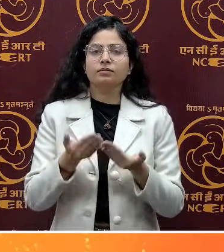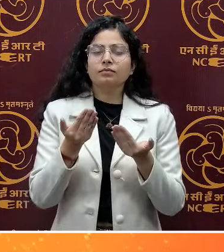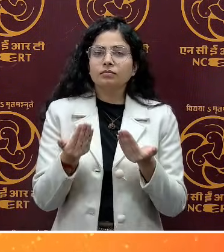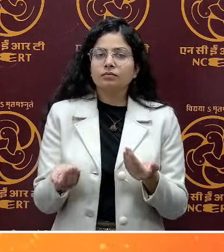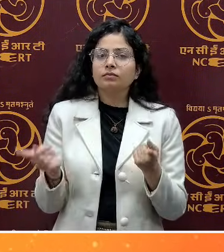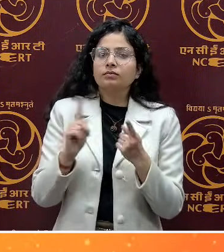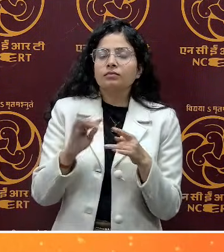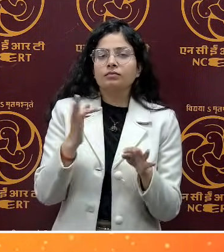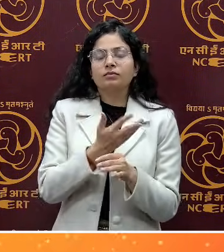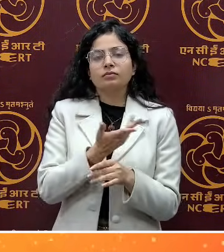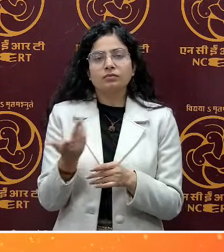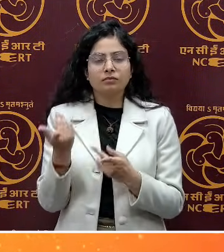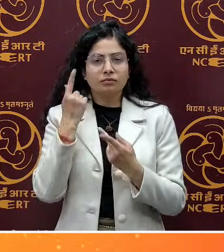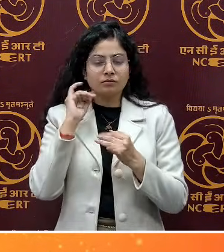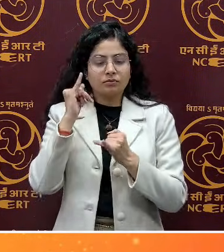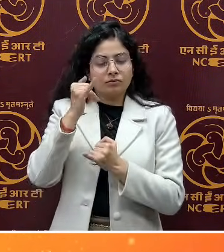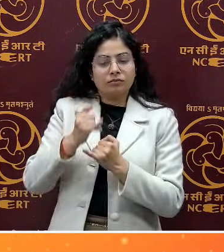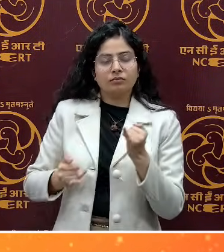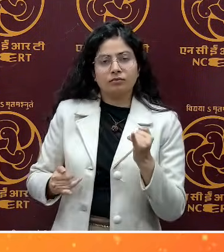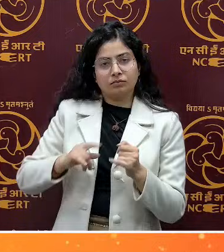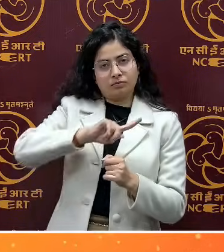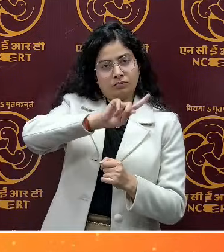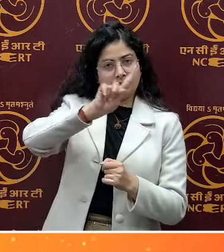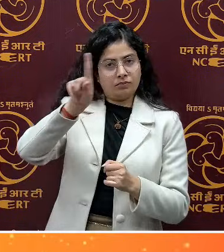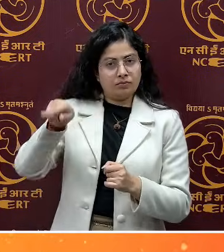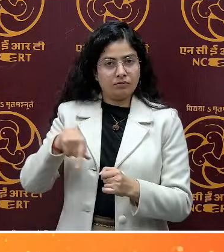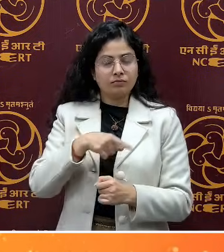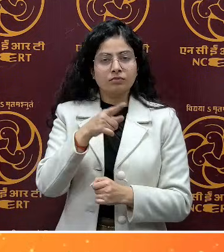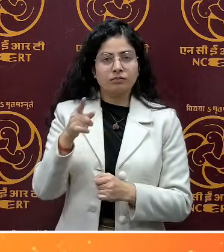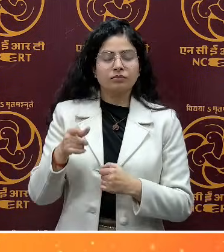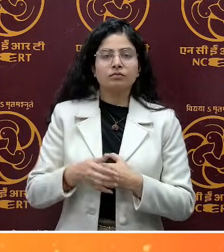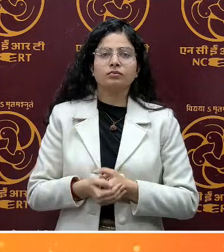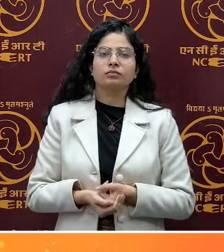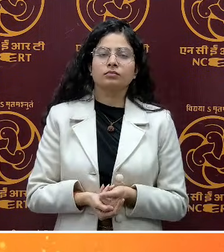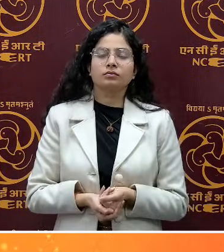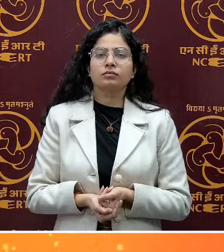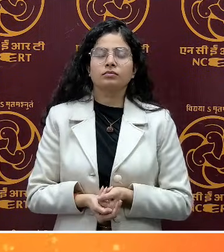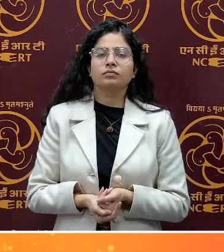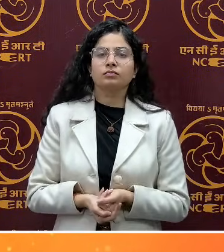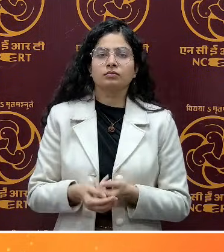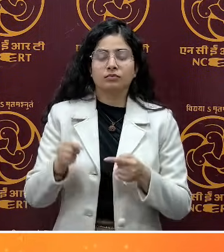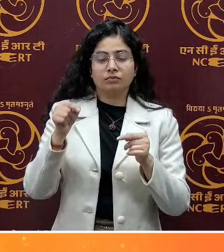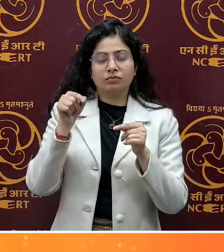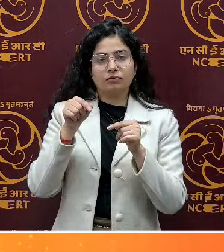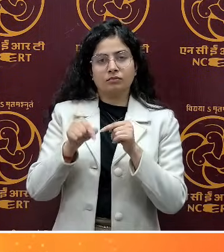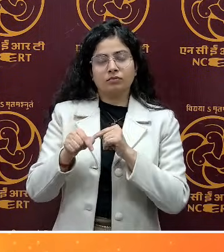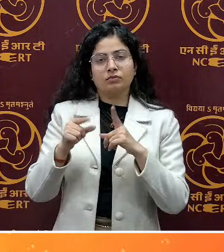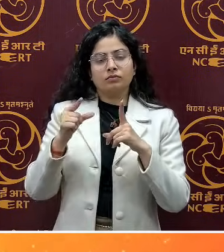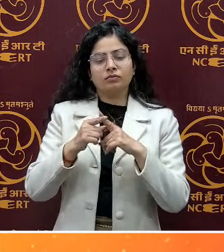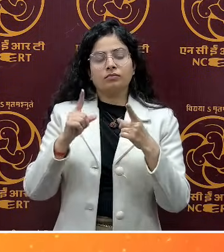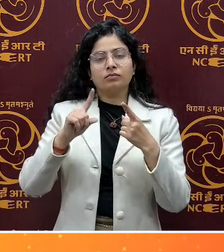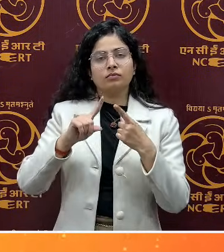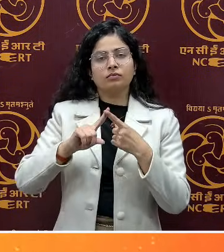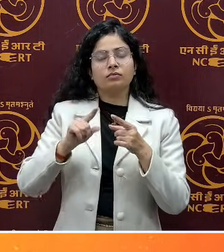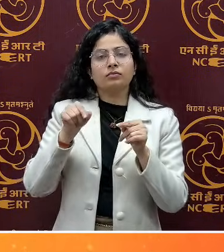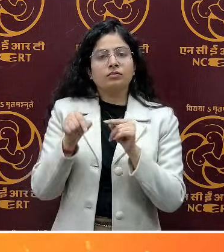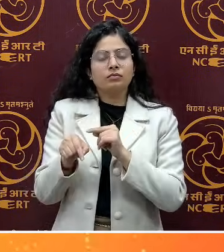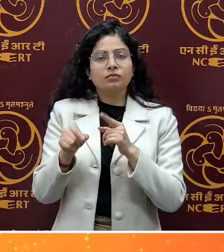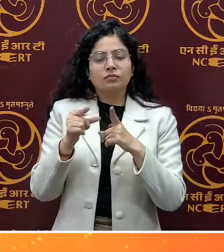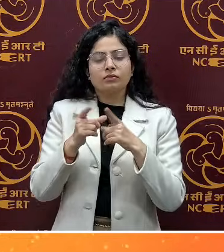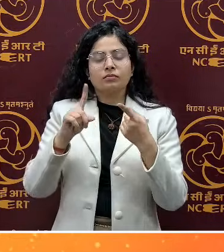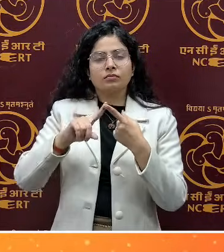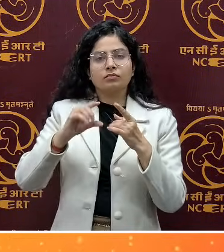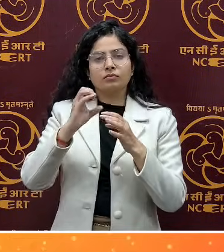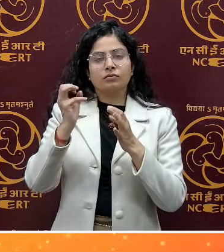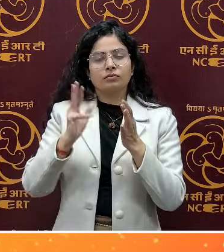what happens at the end of this chain? There are decomposers present. So what these